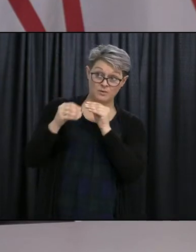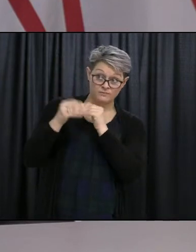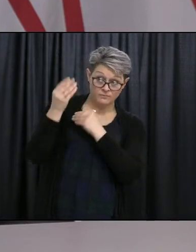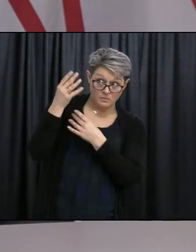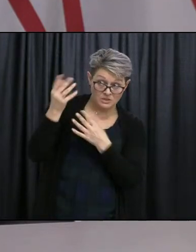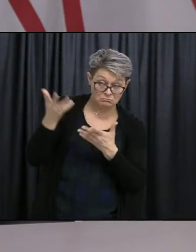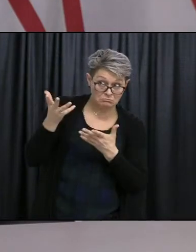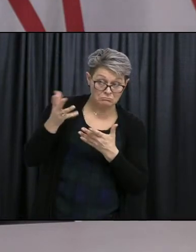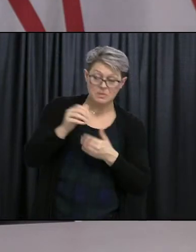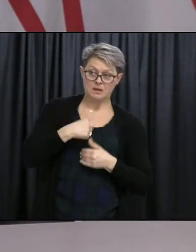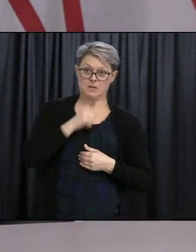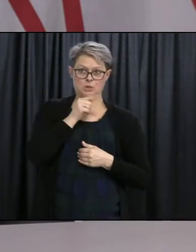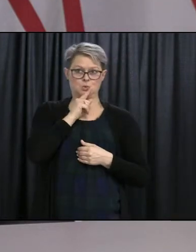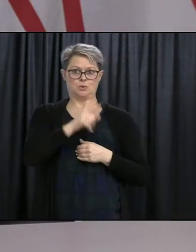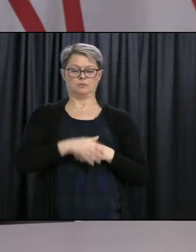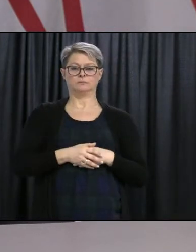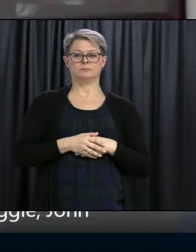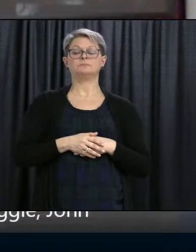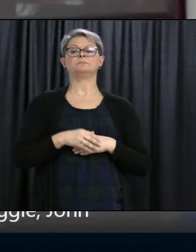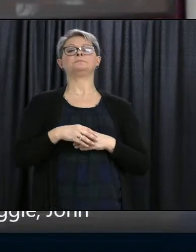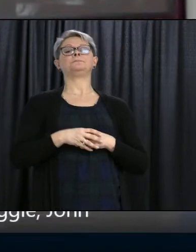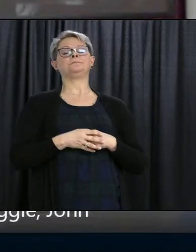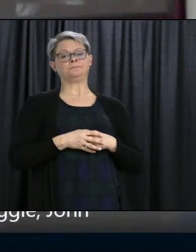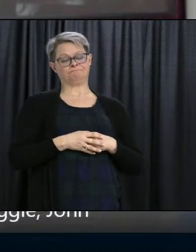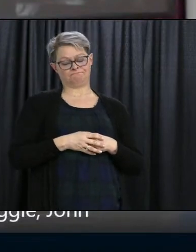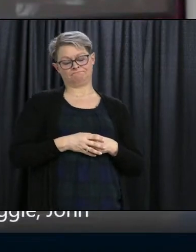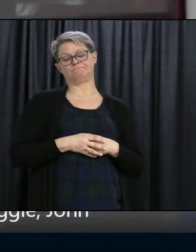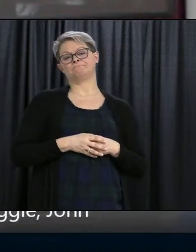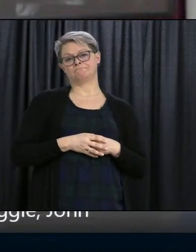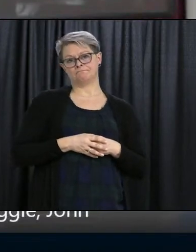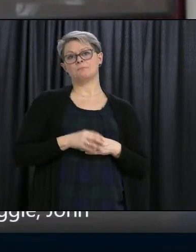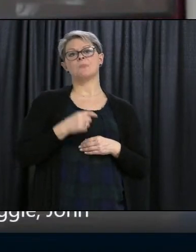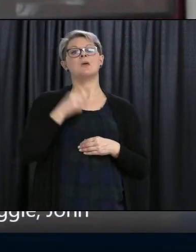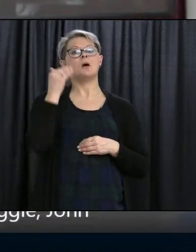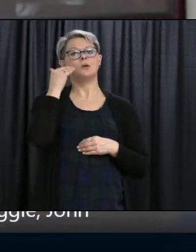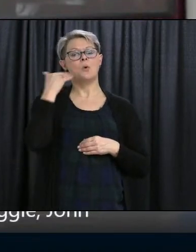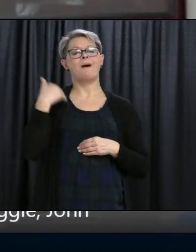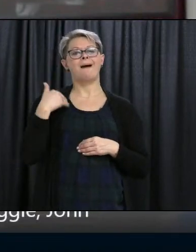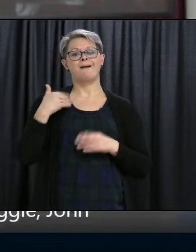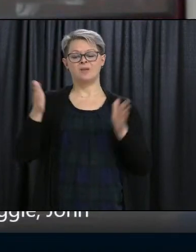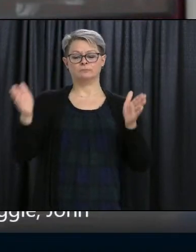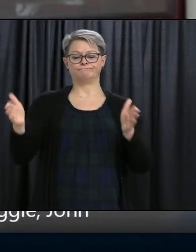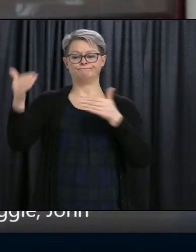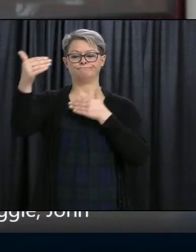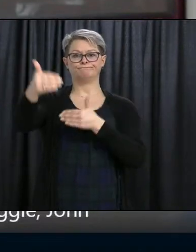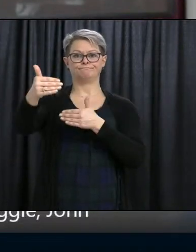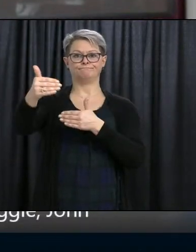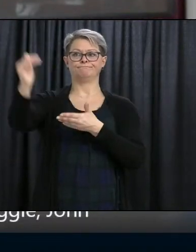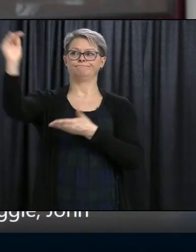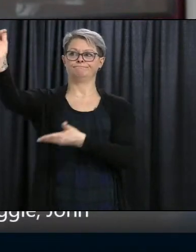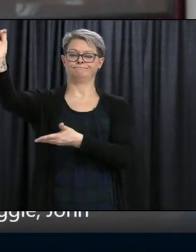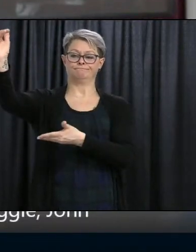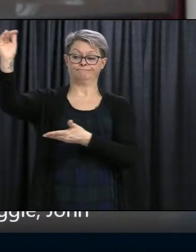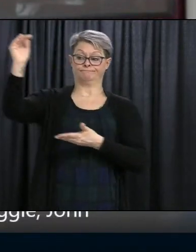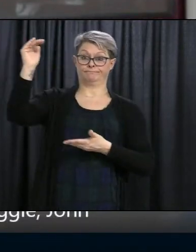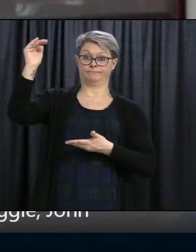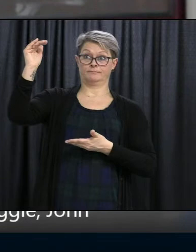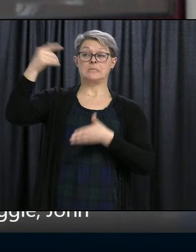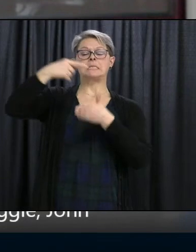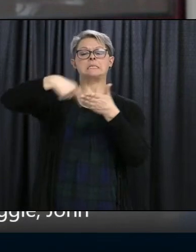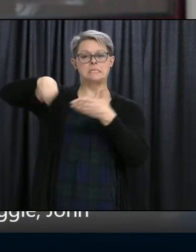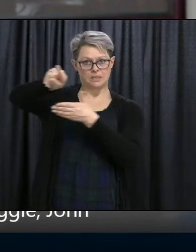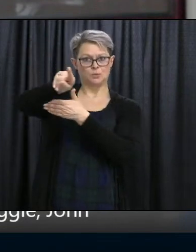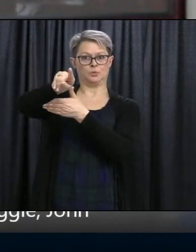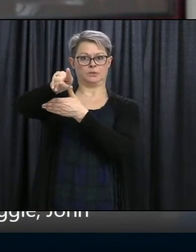sure. My understanding is there is a tray expected next